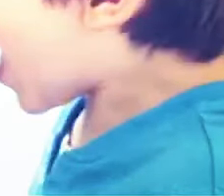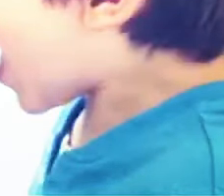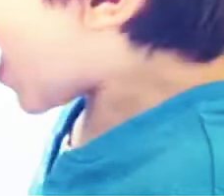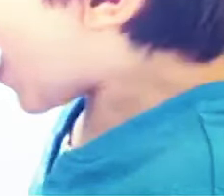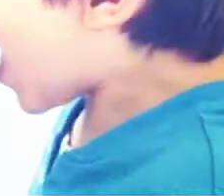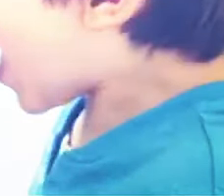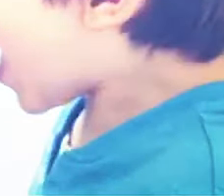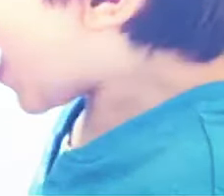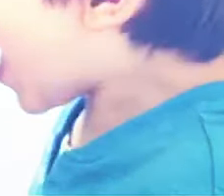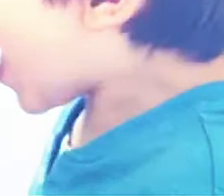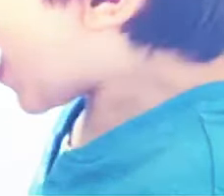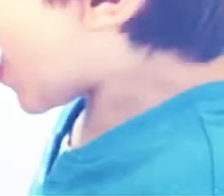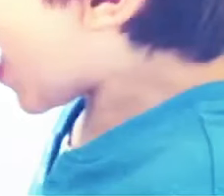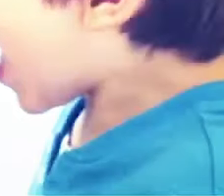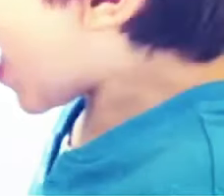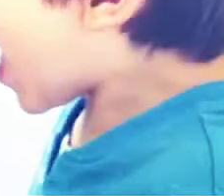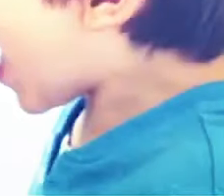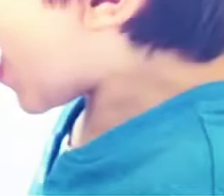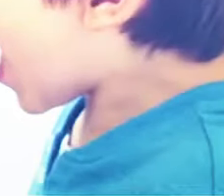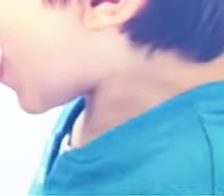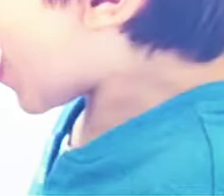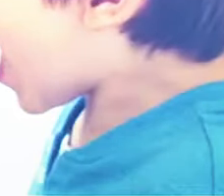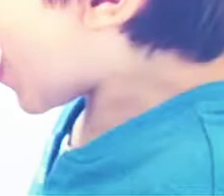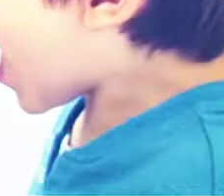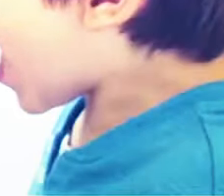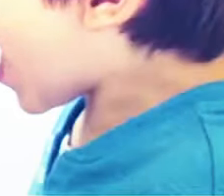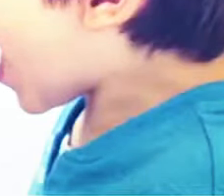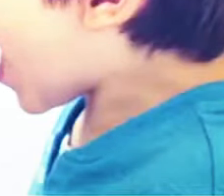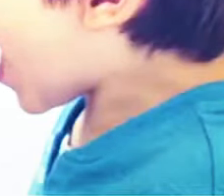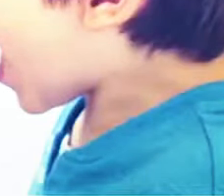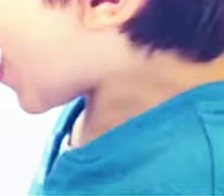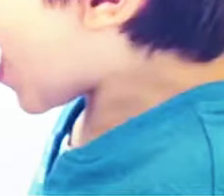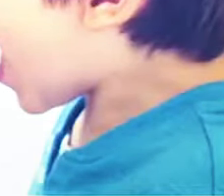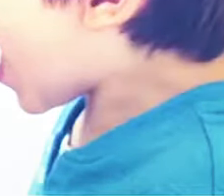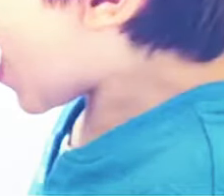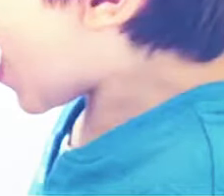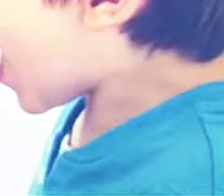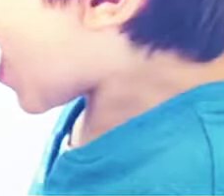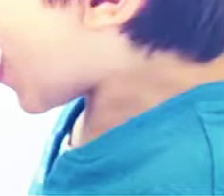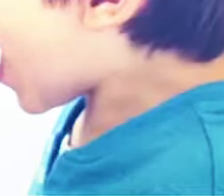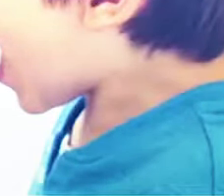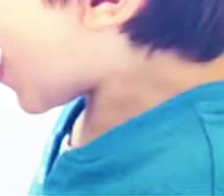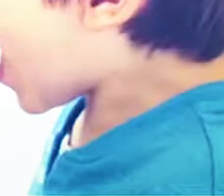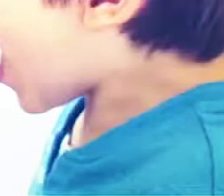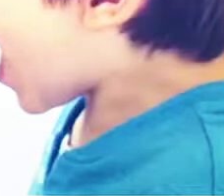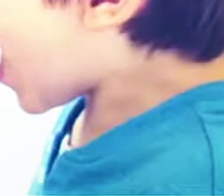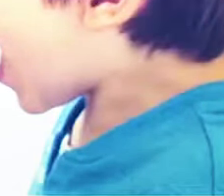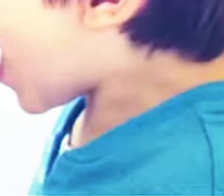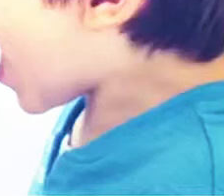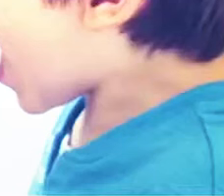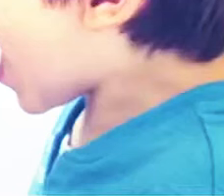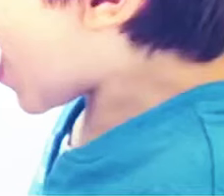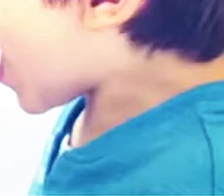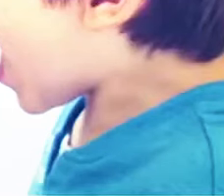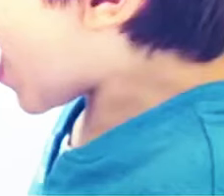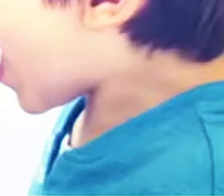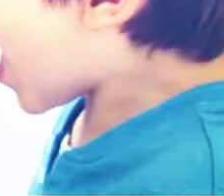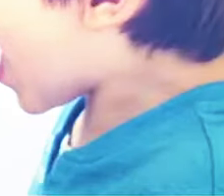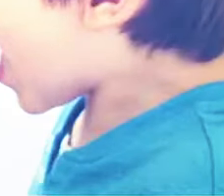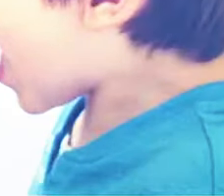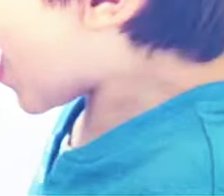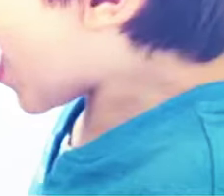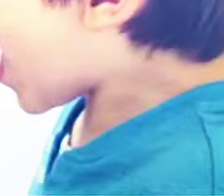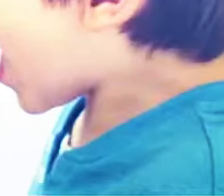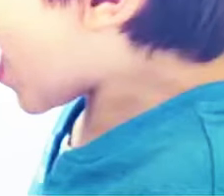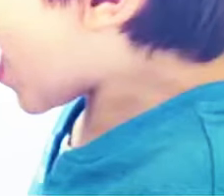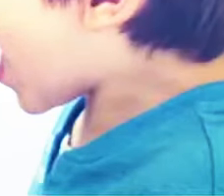wa we penino and no bakumano and mo ekutruku and a monko tokwa. There should be good discipline in the home. As I see a